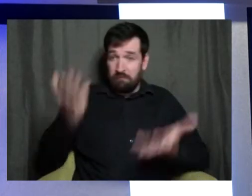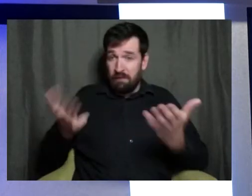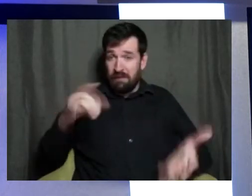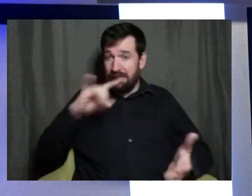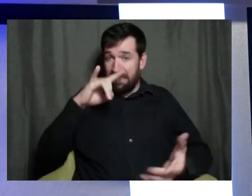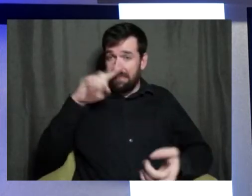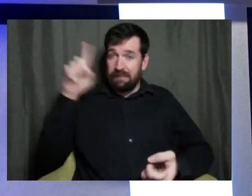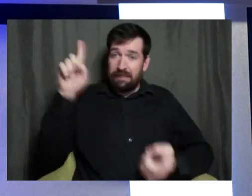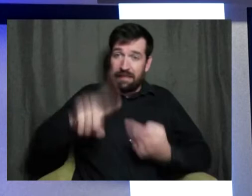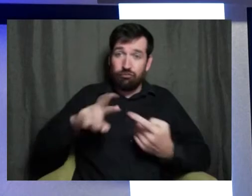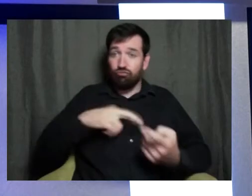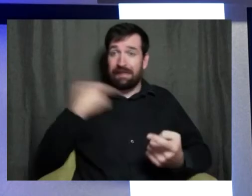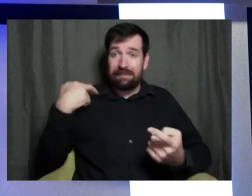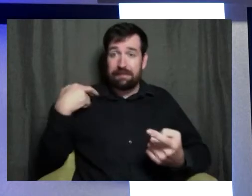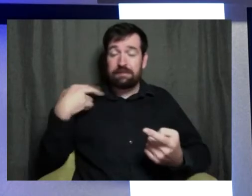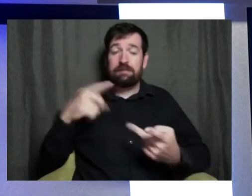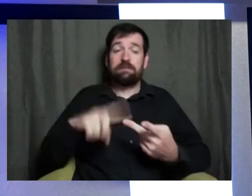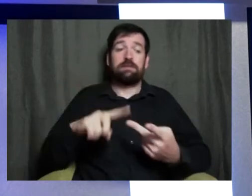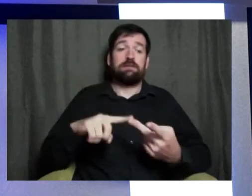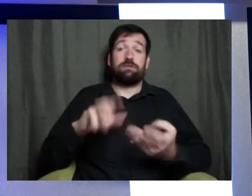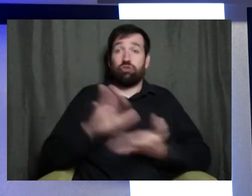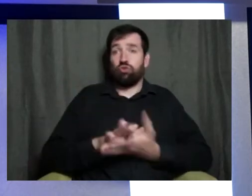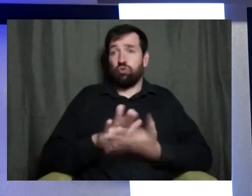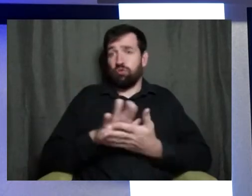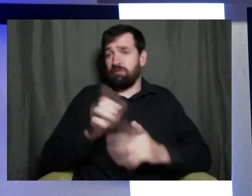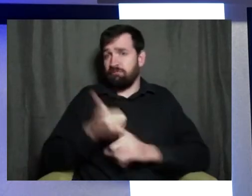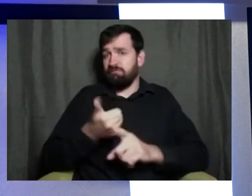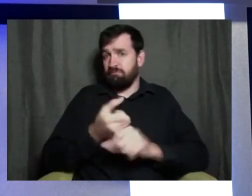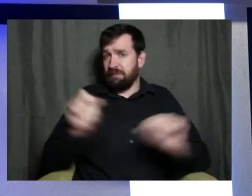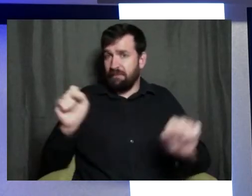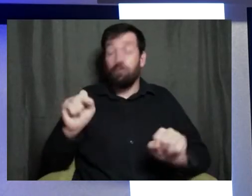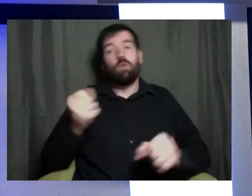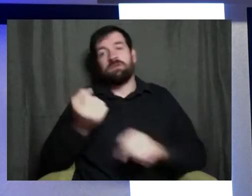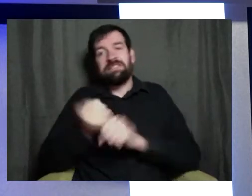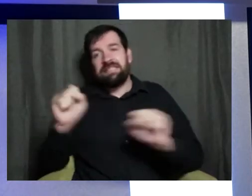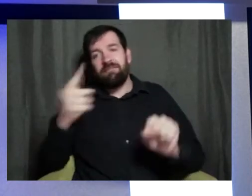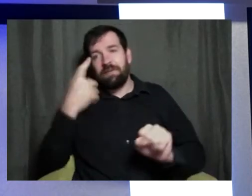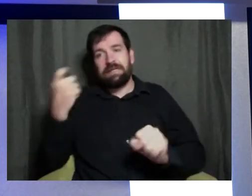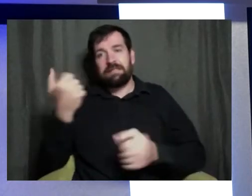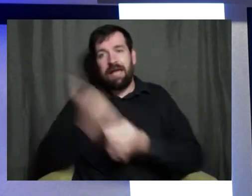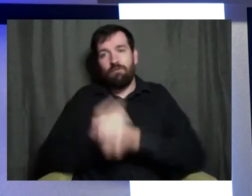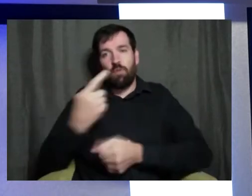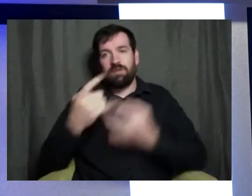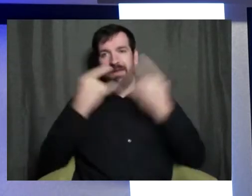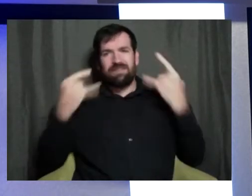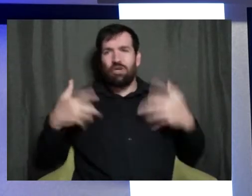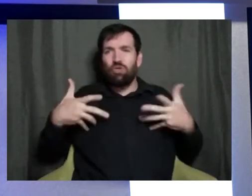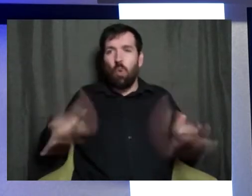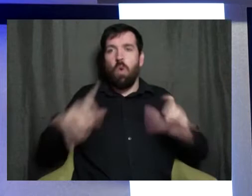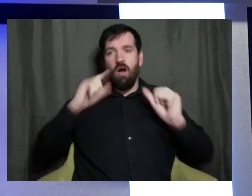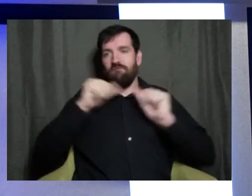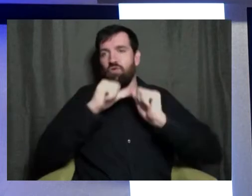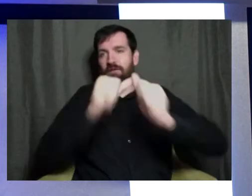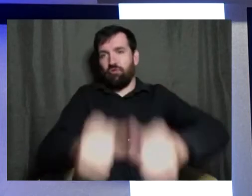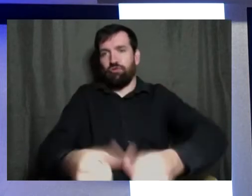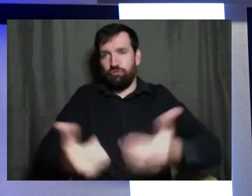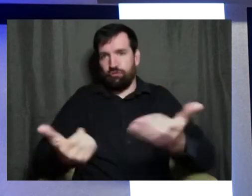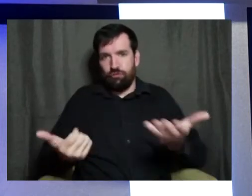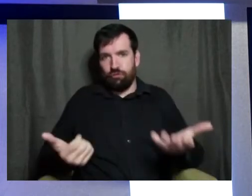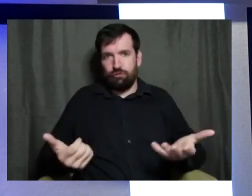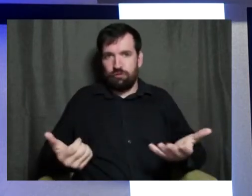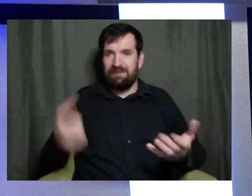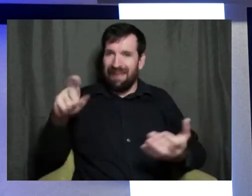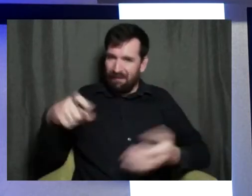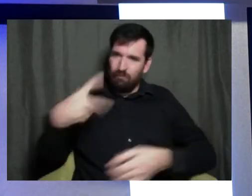risk. Schools are really safe. Well, they're safe because everybody's masked and distance. We don't want to do that forever. So we have to get vaccinated to get the masks